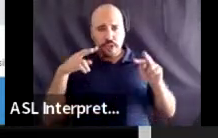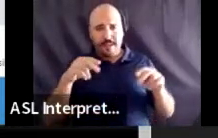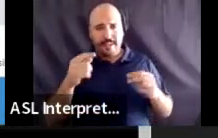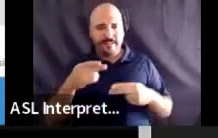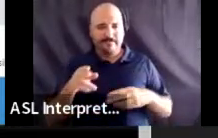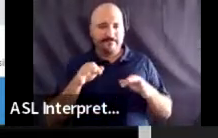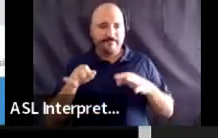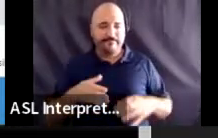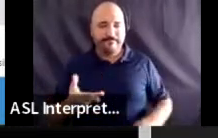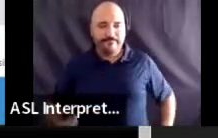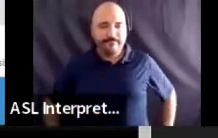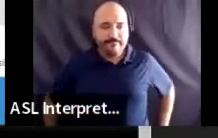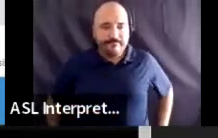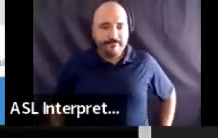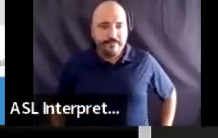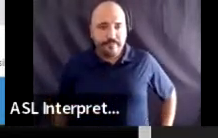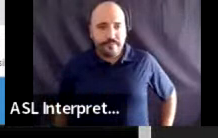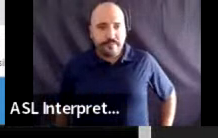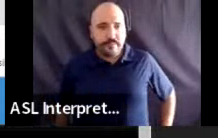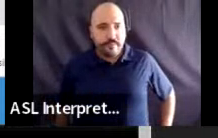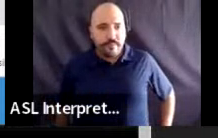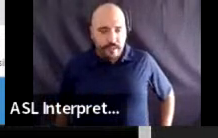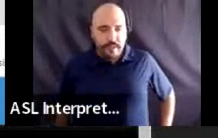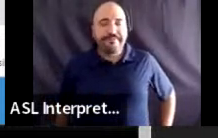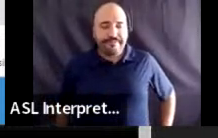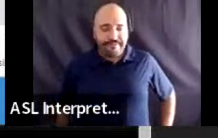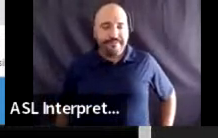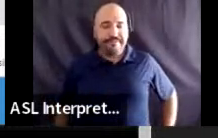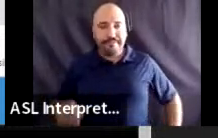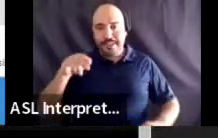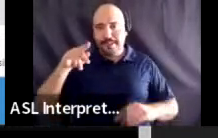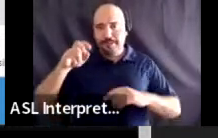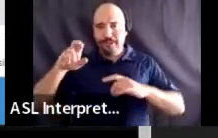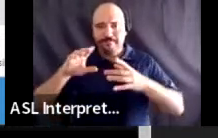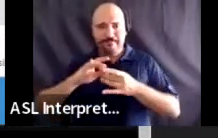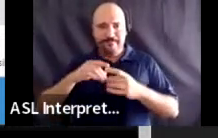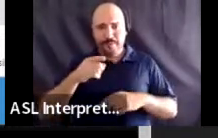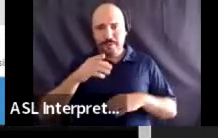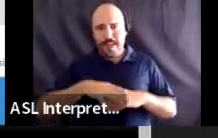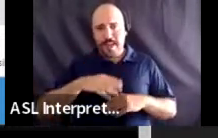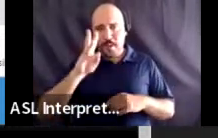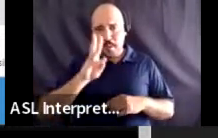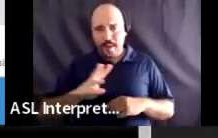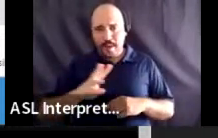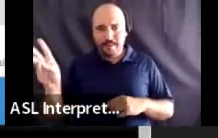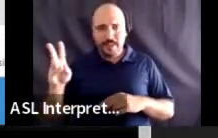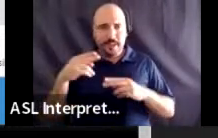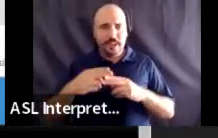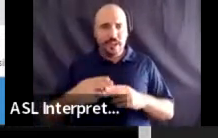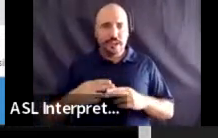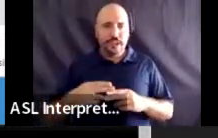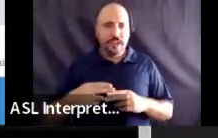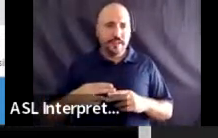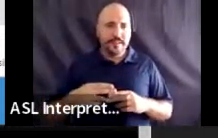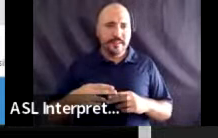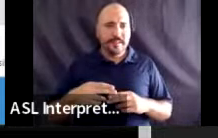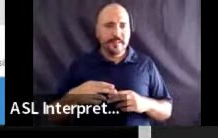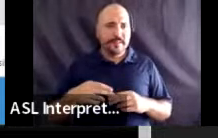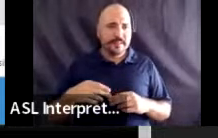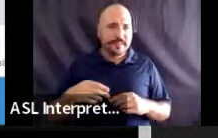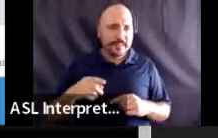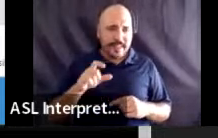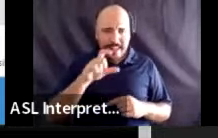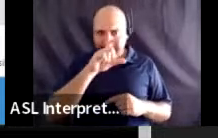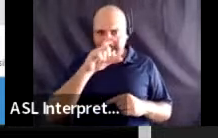here? So you are on a website. The title of the website or the header